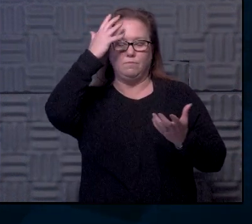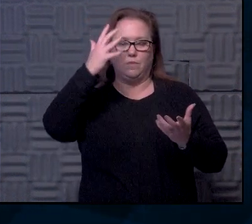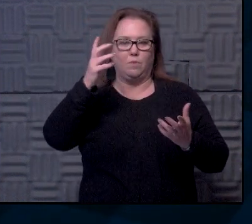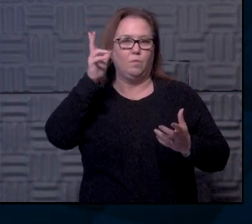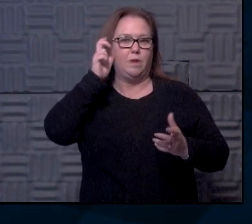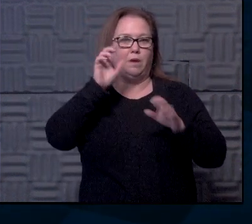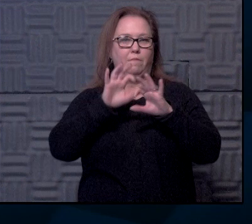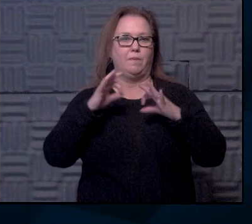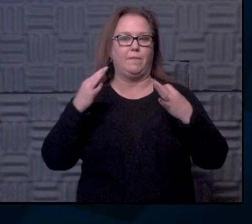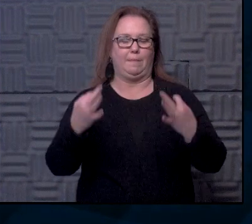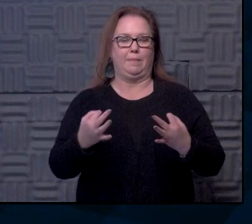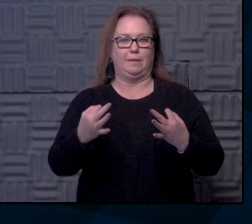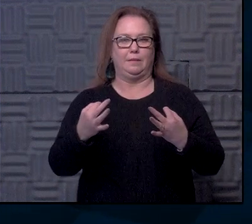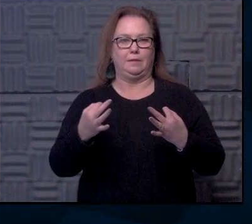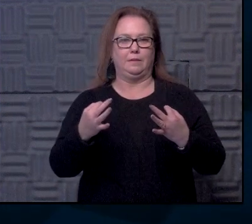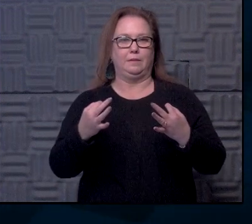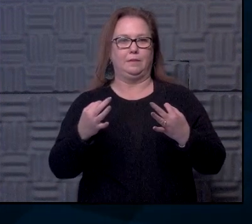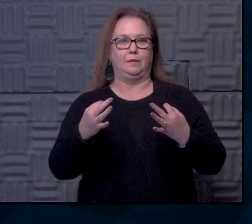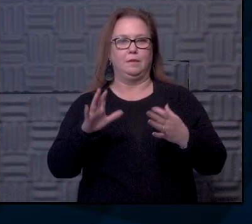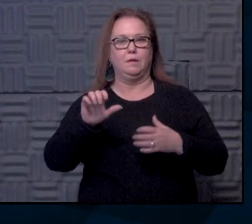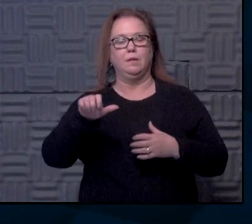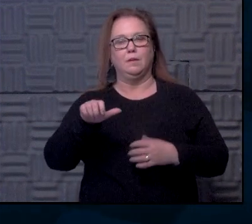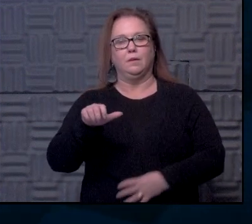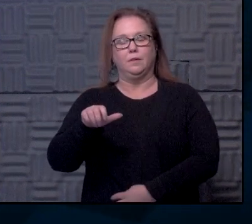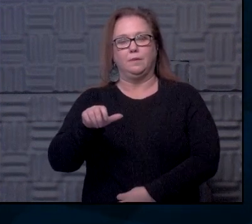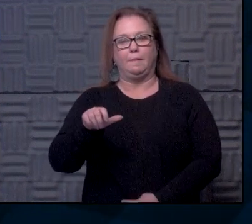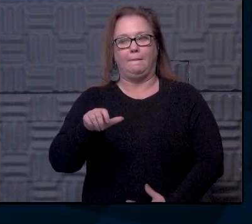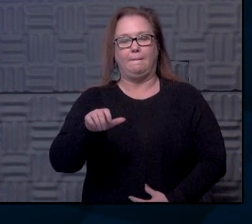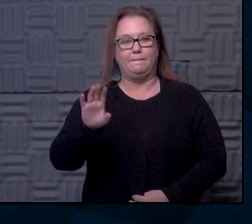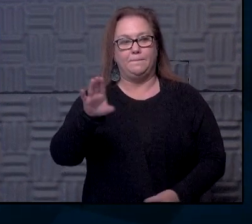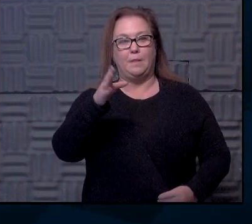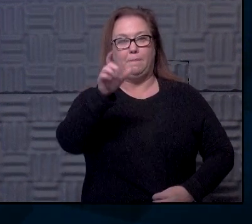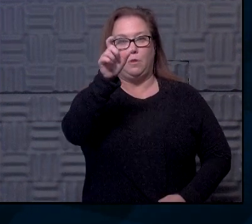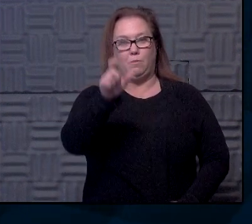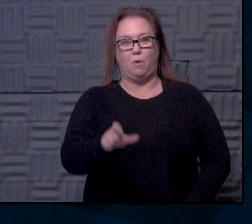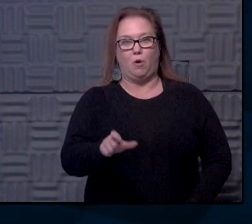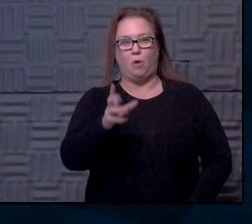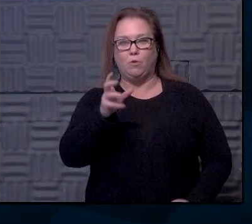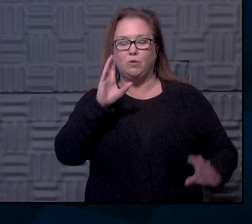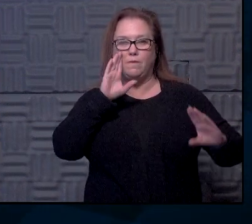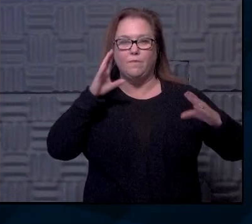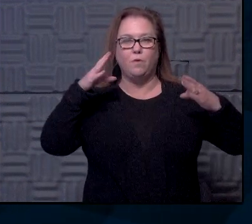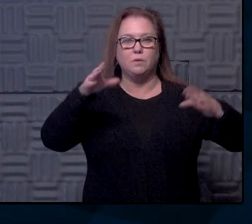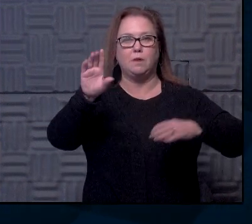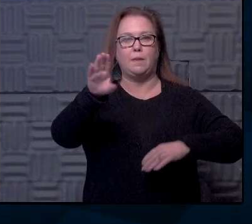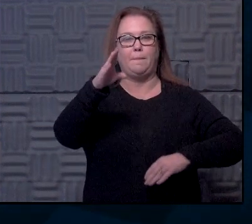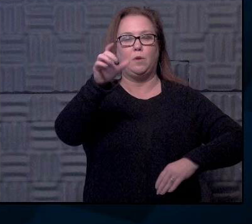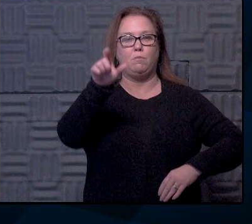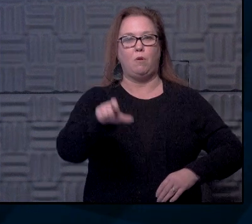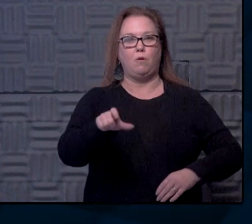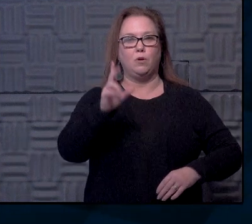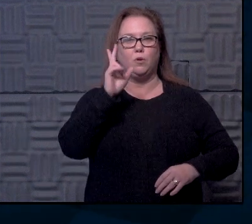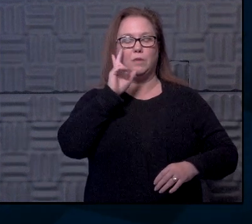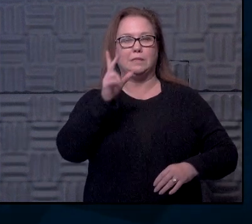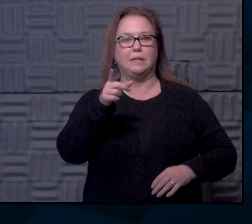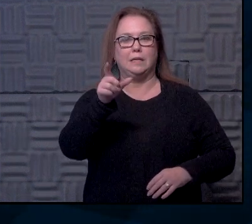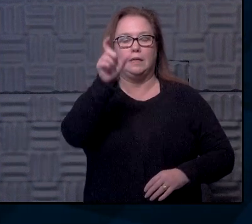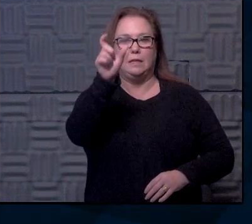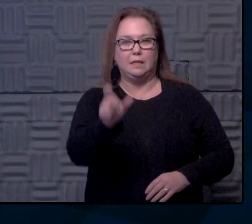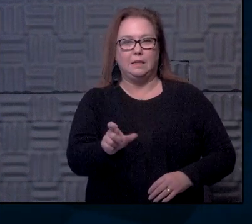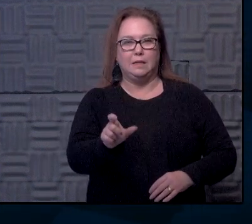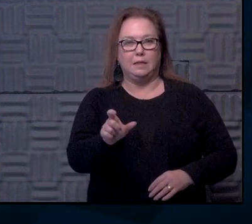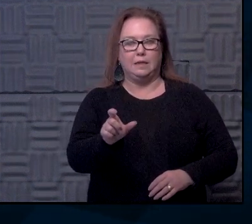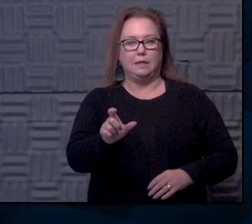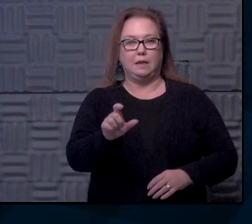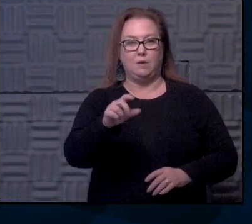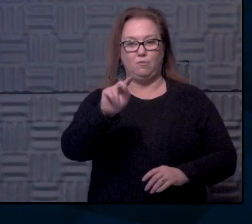from families or otherwise. But the blue bar is the bar I want you to pay attention to. So you can see how the